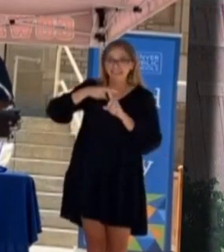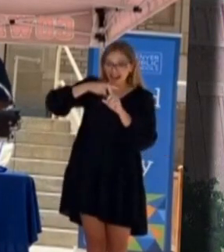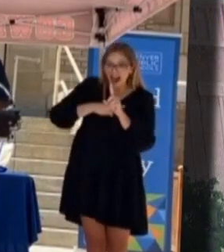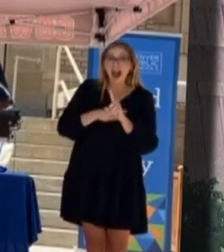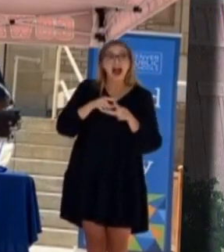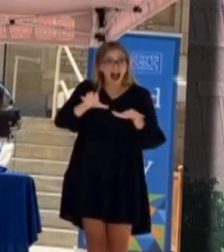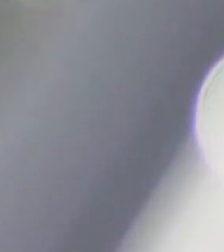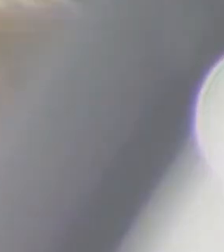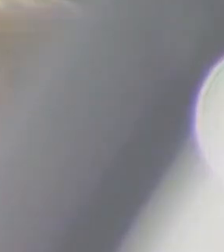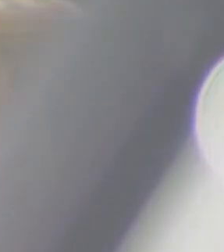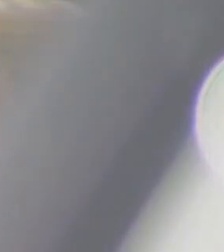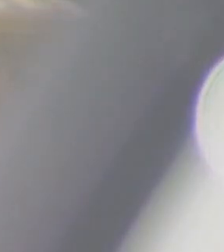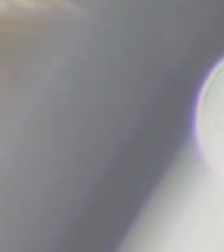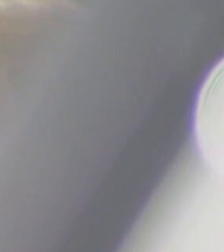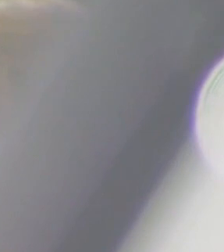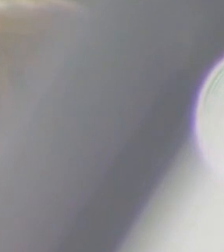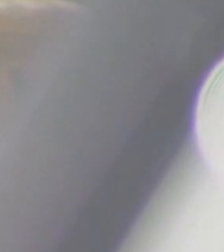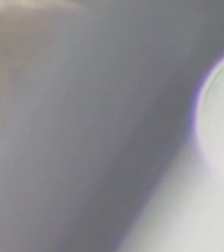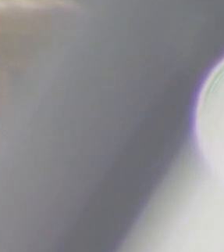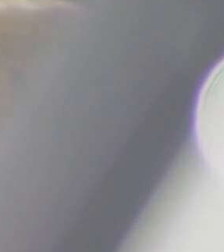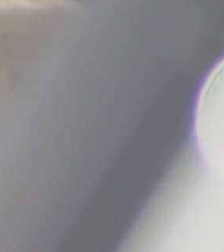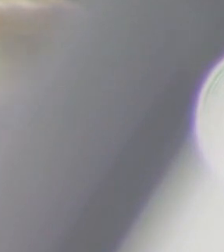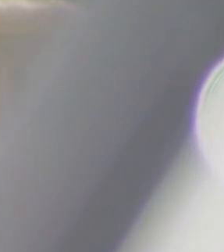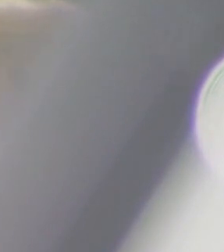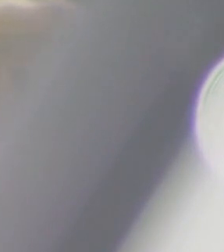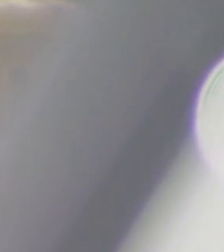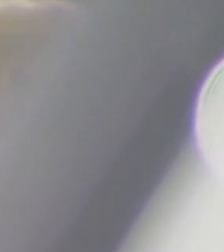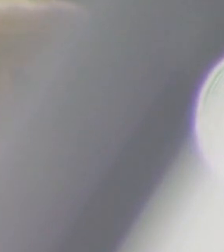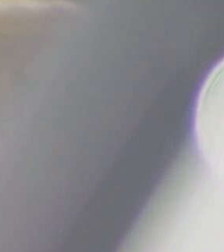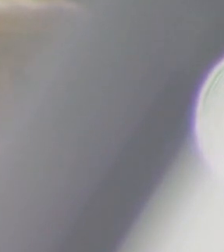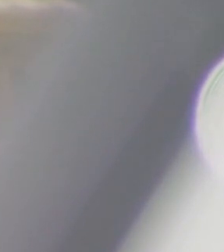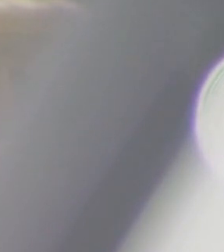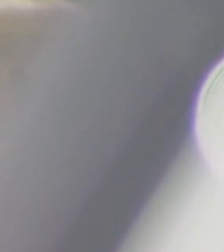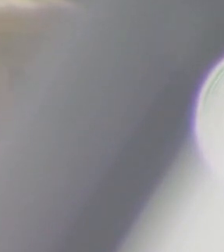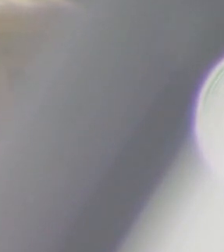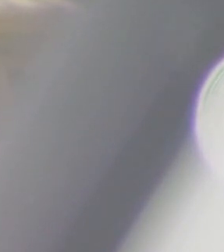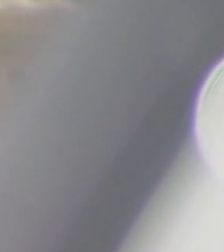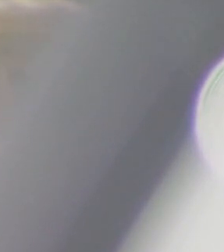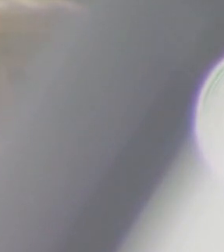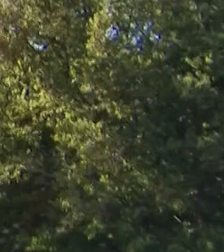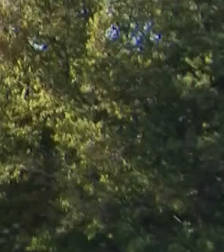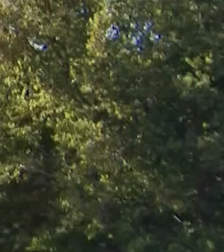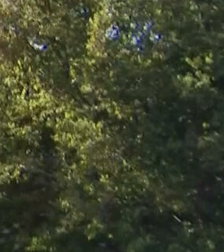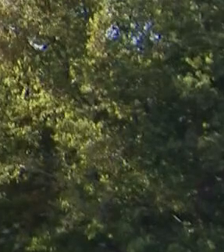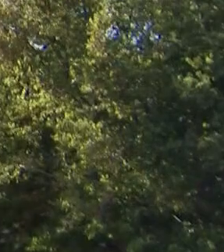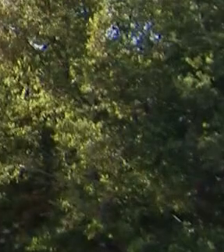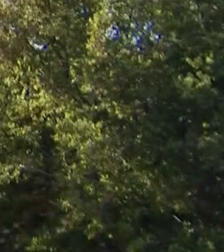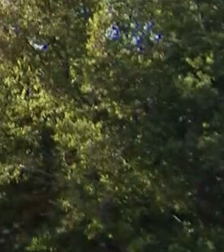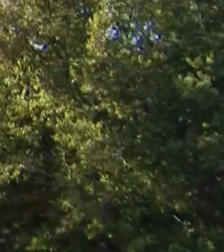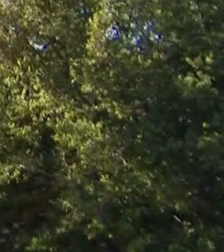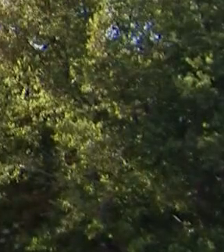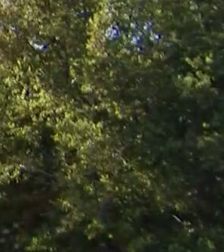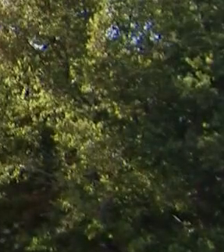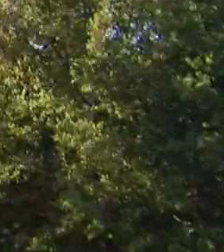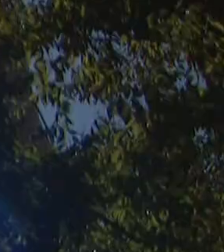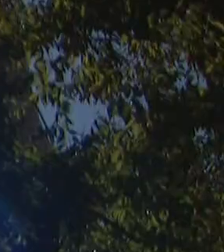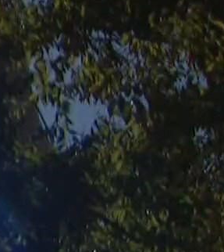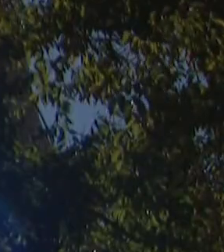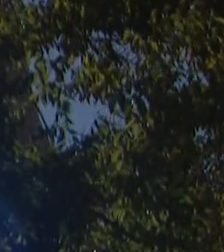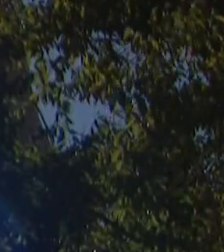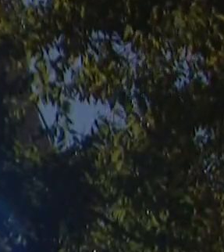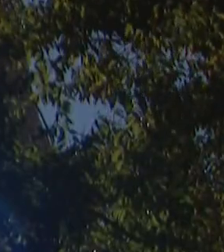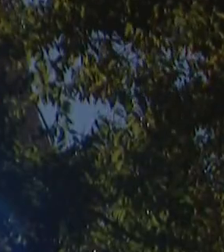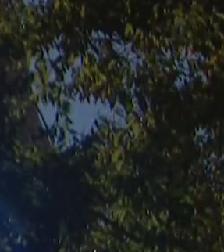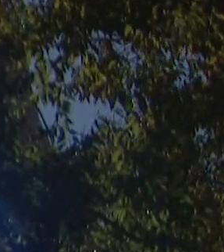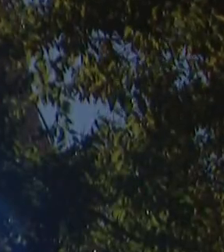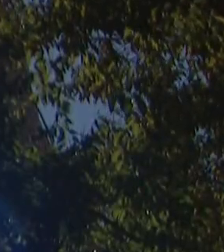For the first time, West High School students and staff will start the school year off with air conditioning. During a press conference unveiling the new